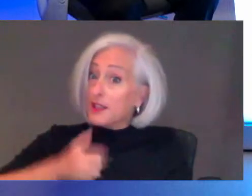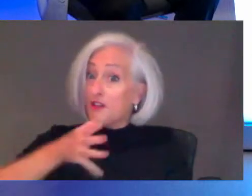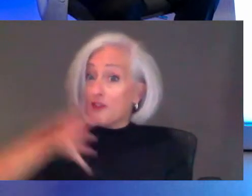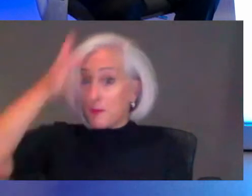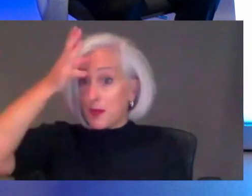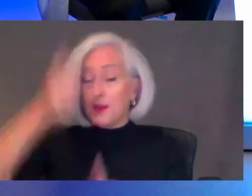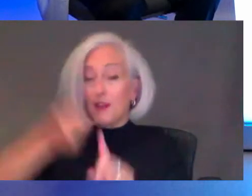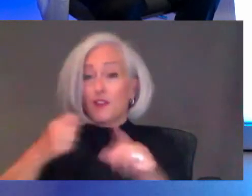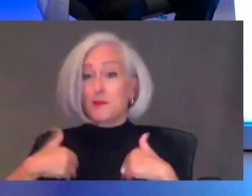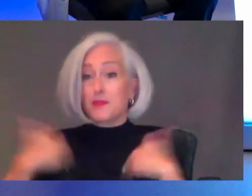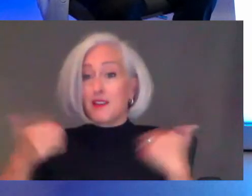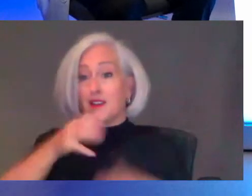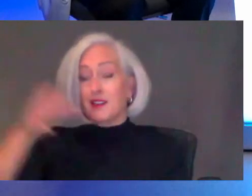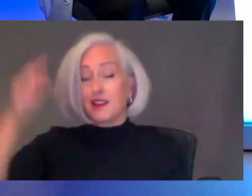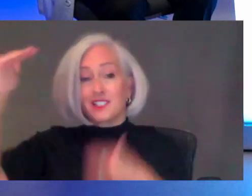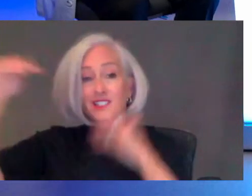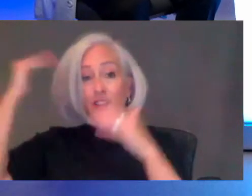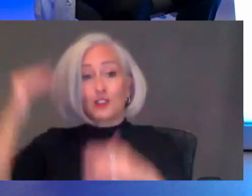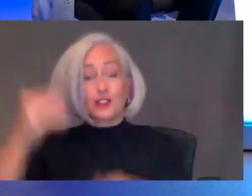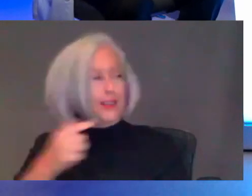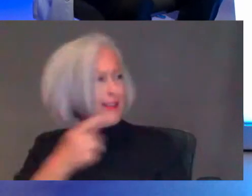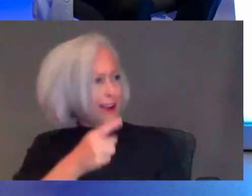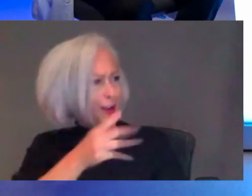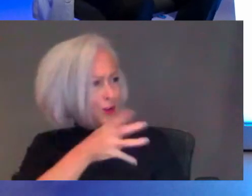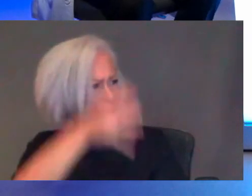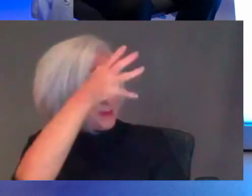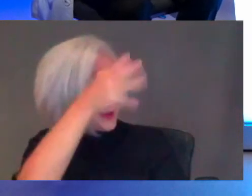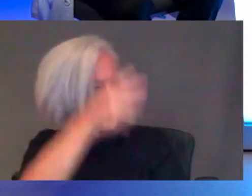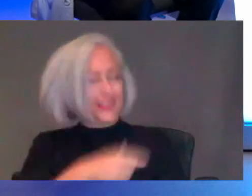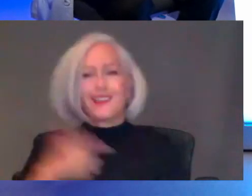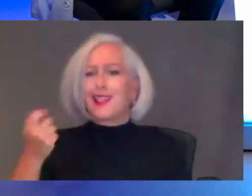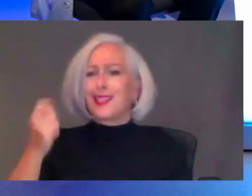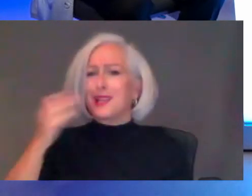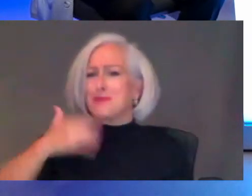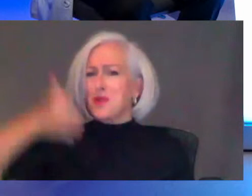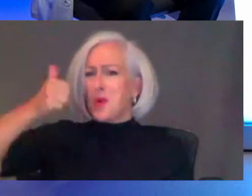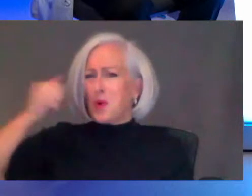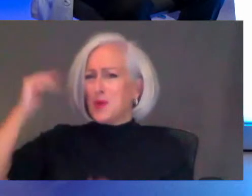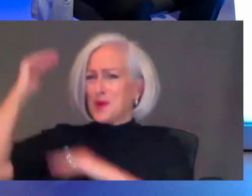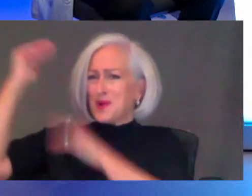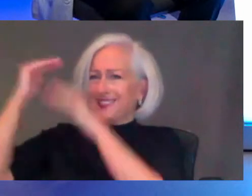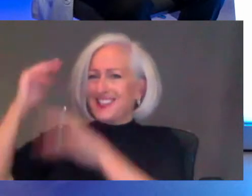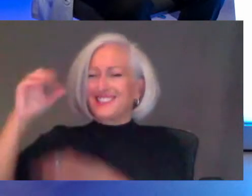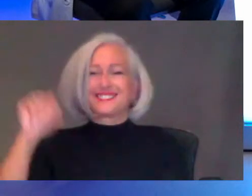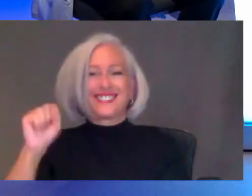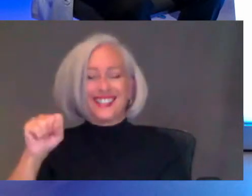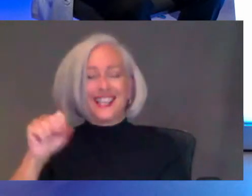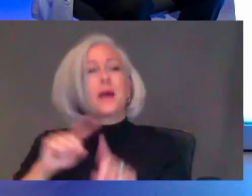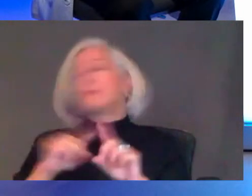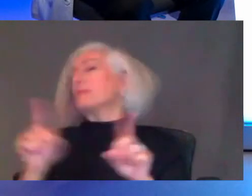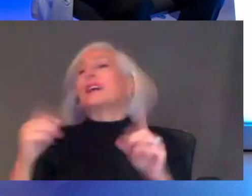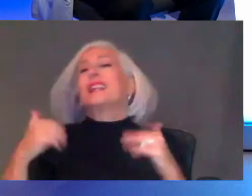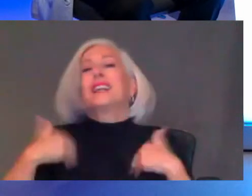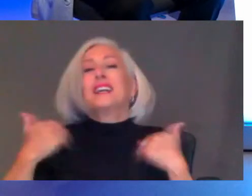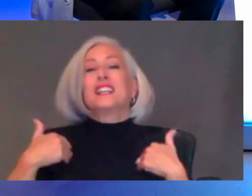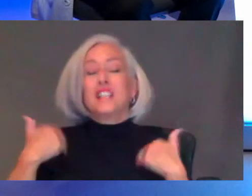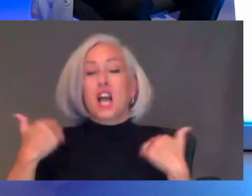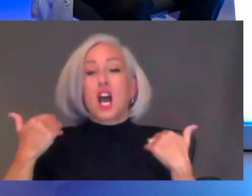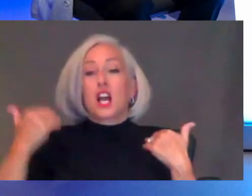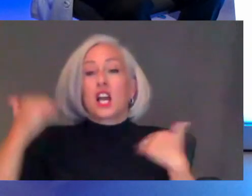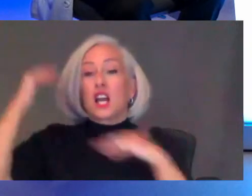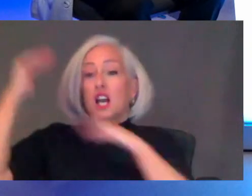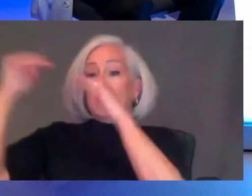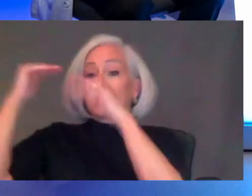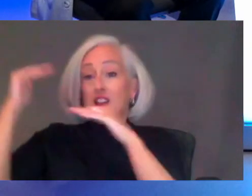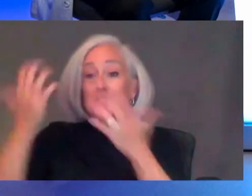vaccine-associated myocarditis. But I'm still so thankful, and he would have gotten it the first day it was available, and he almost did. He got it within the first few weeks, the